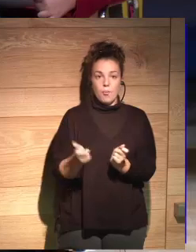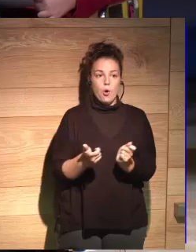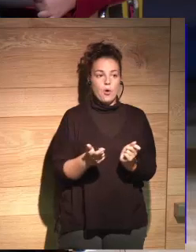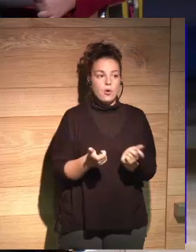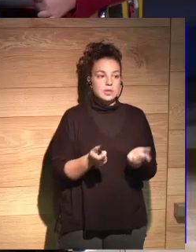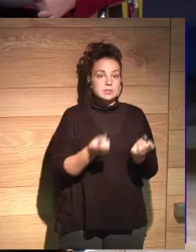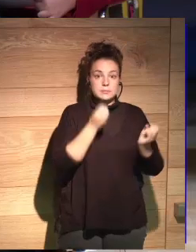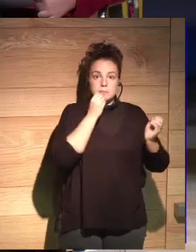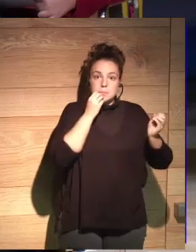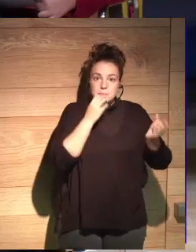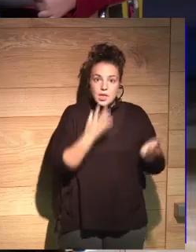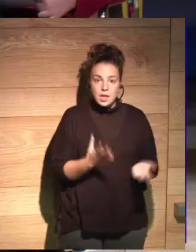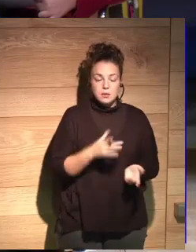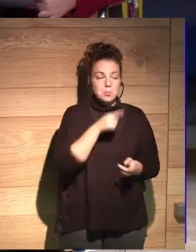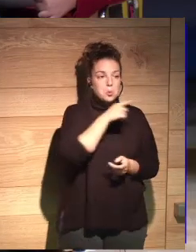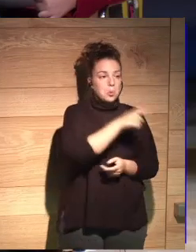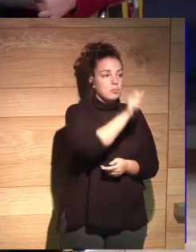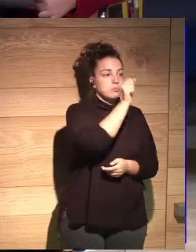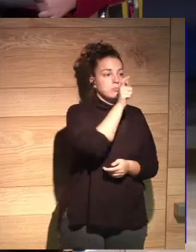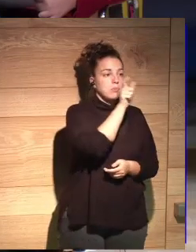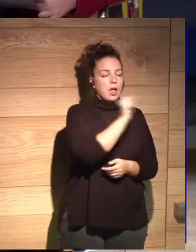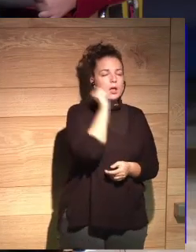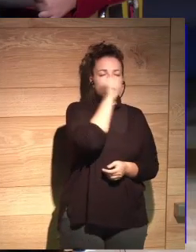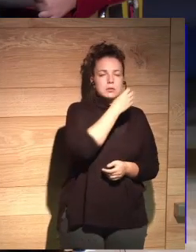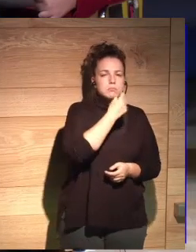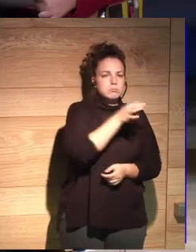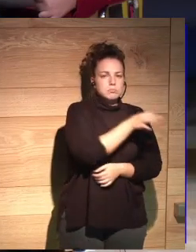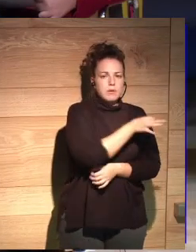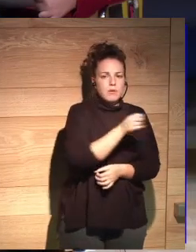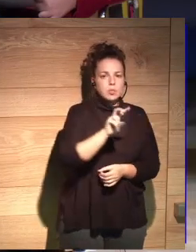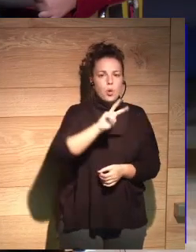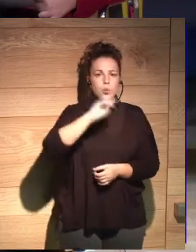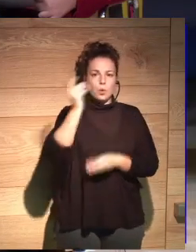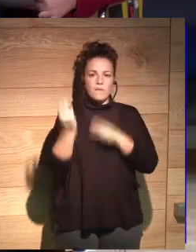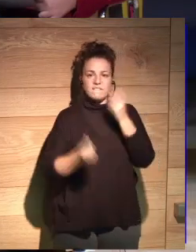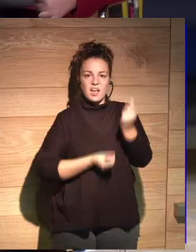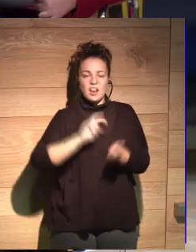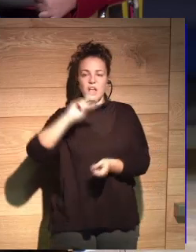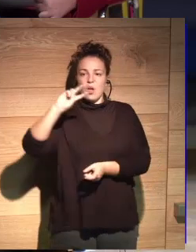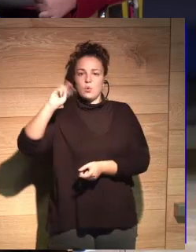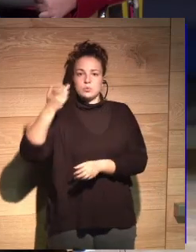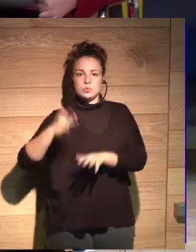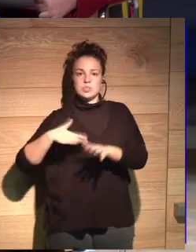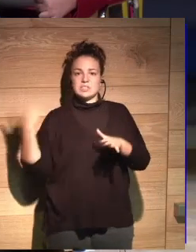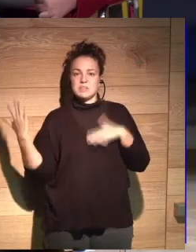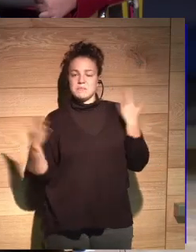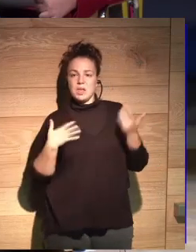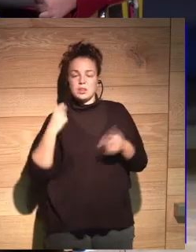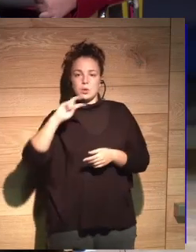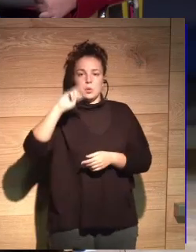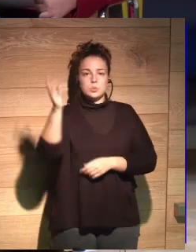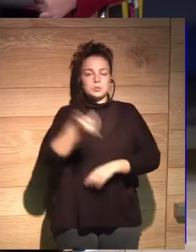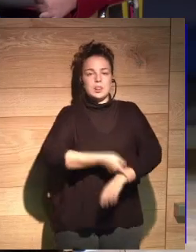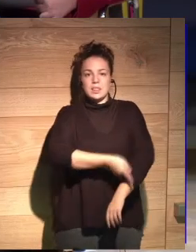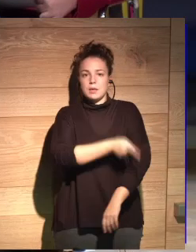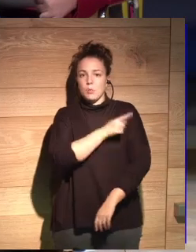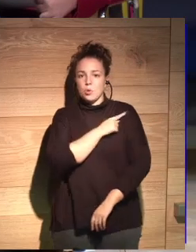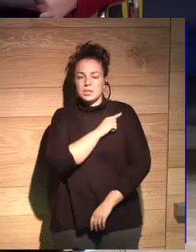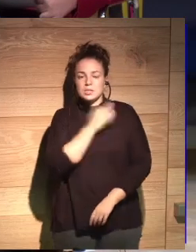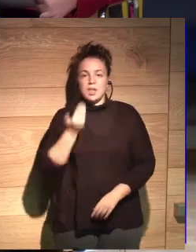you have your punchline, and it's the way it's supposed to be. You dance well, you sing well, you're very funny, you're a great